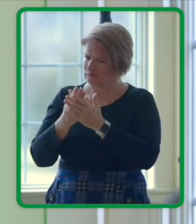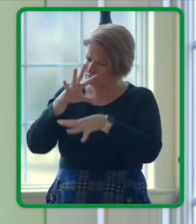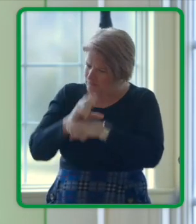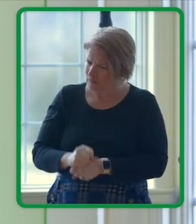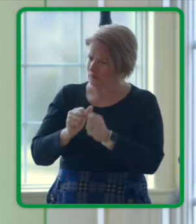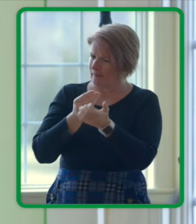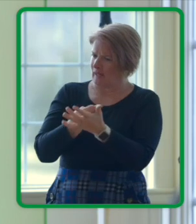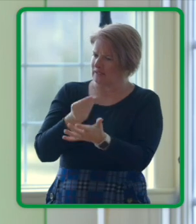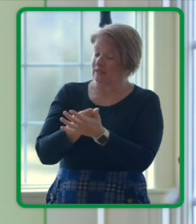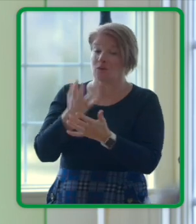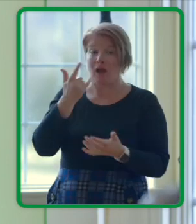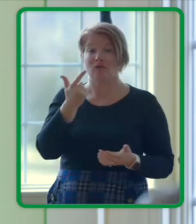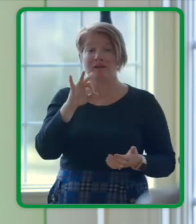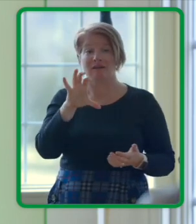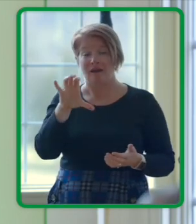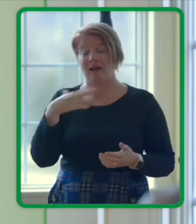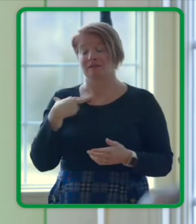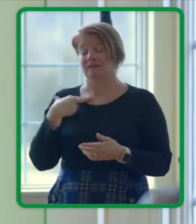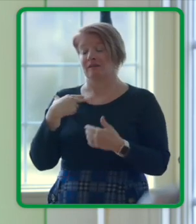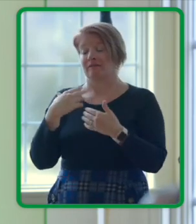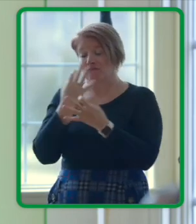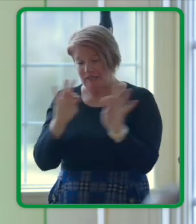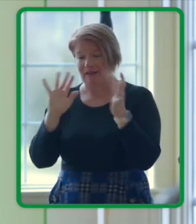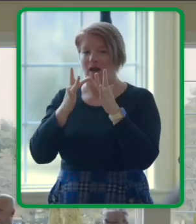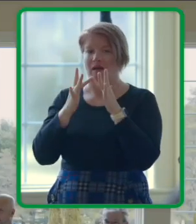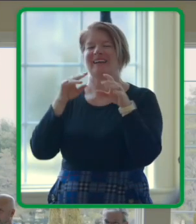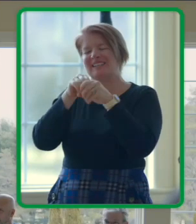free, online, and in-class learning tools.